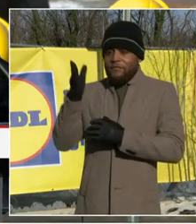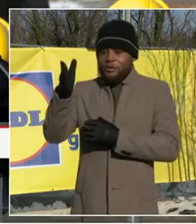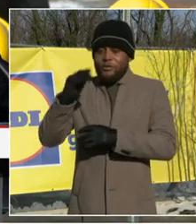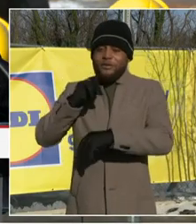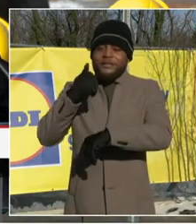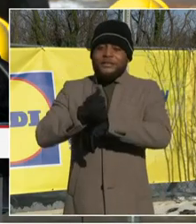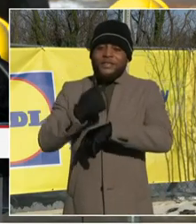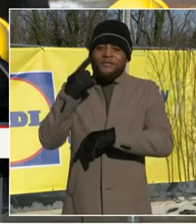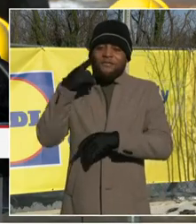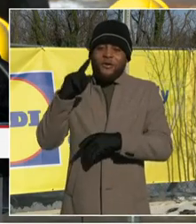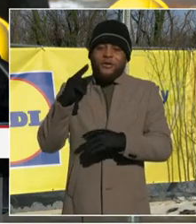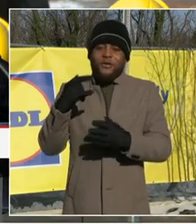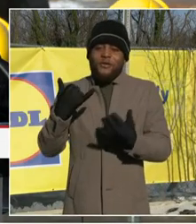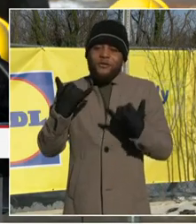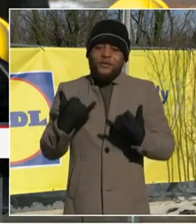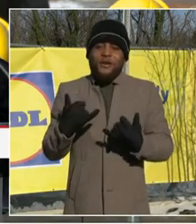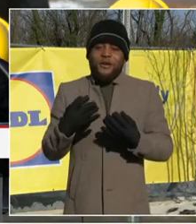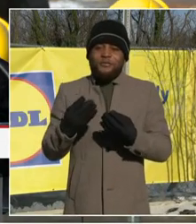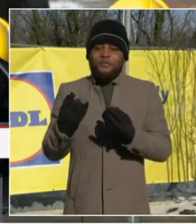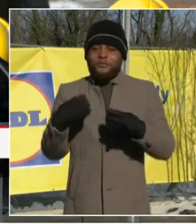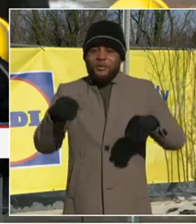modern supermarket,